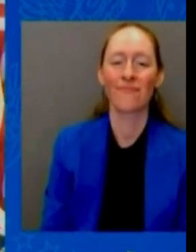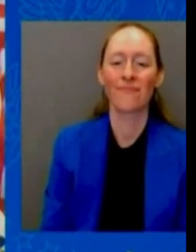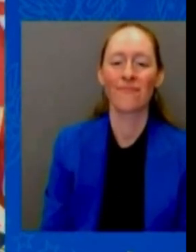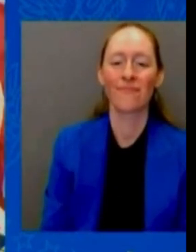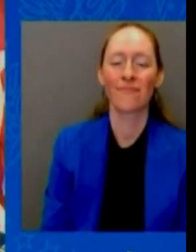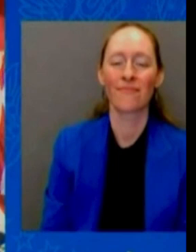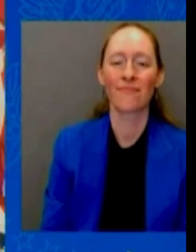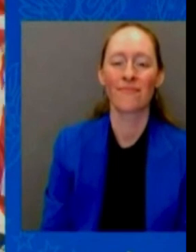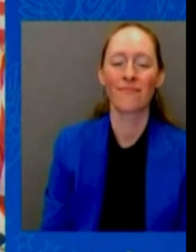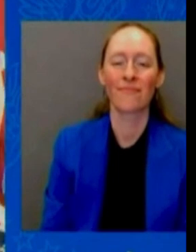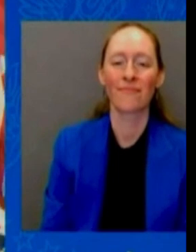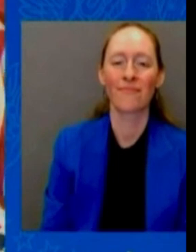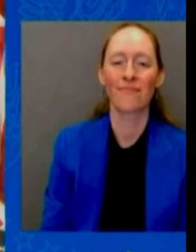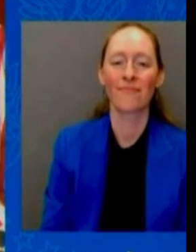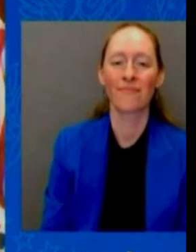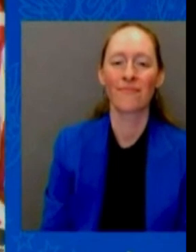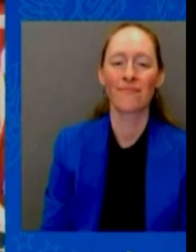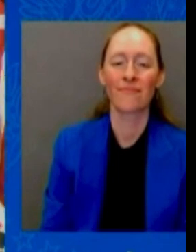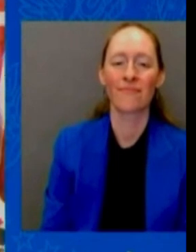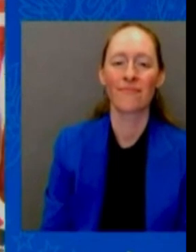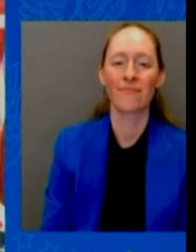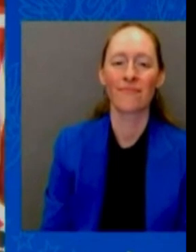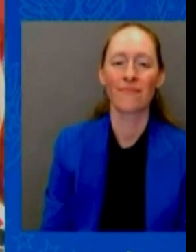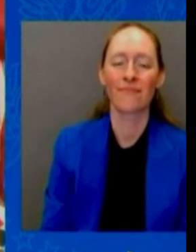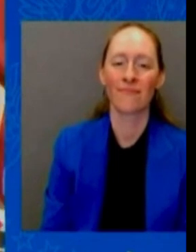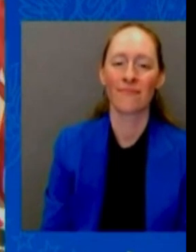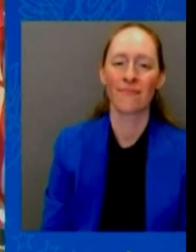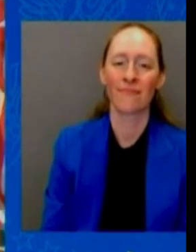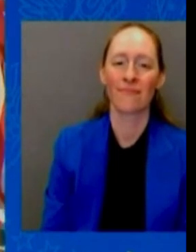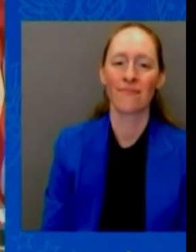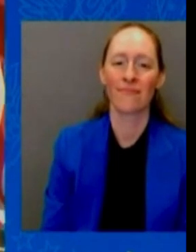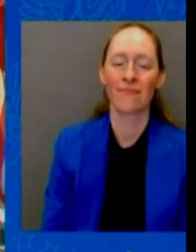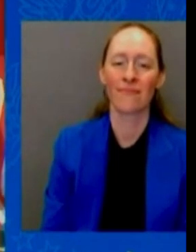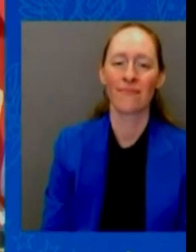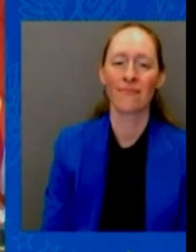l'amitié entre les États-Unis d'Amérique et la France.